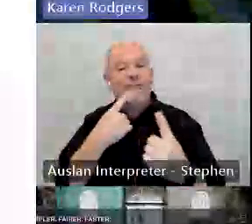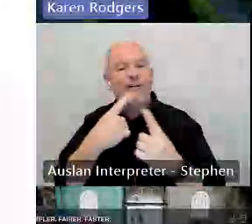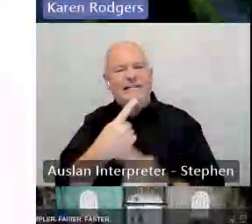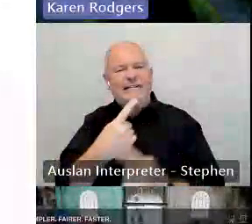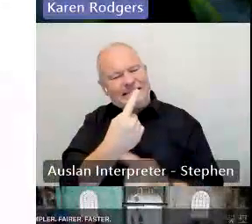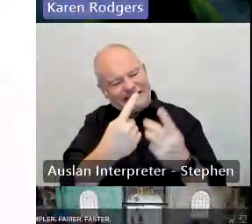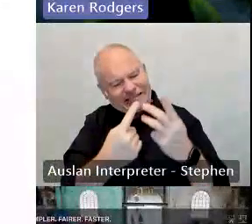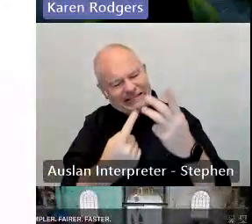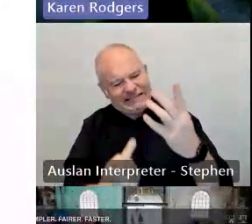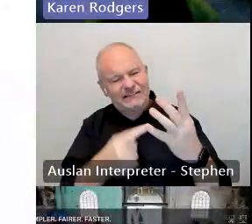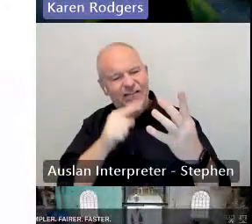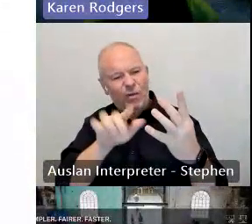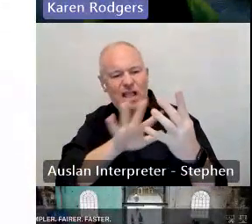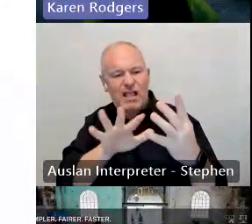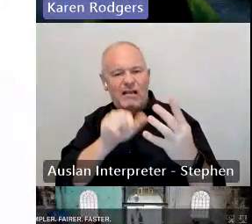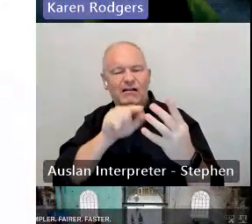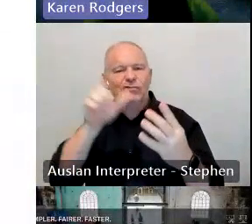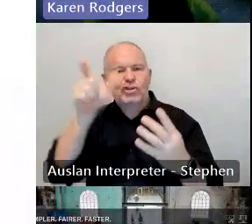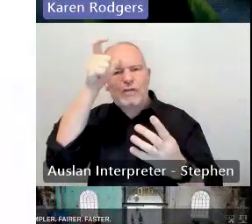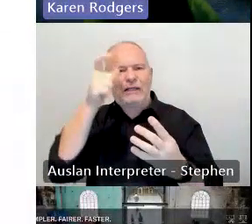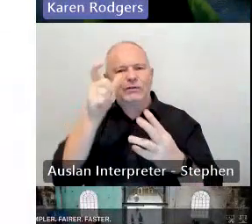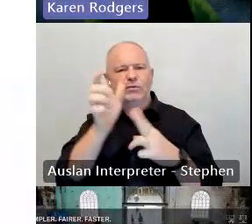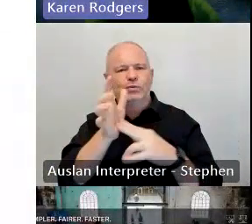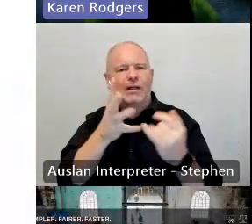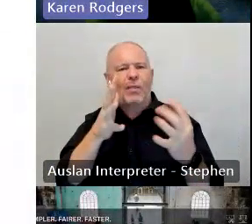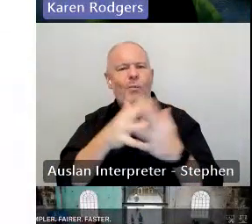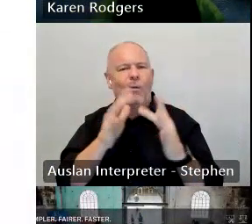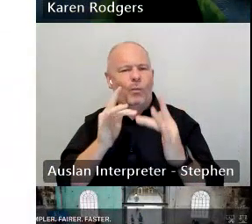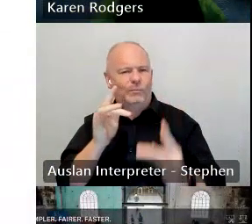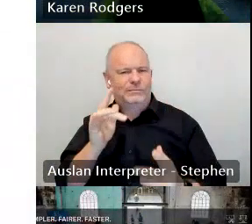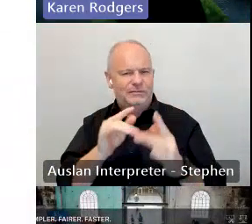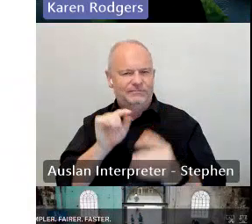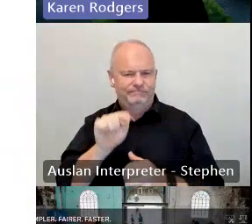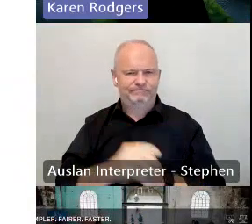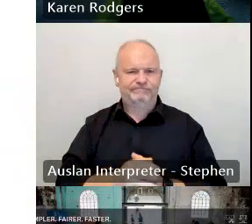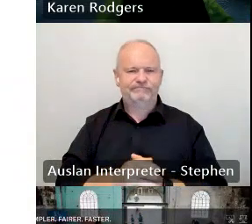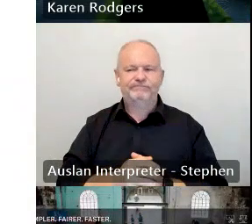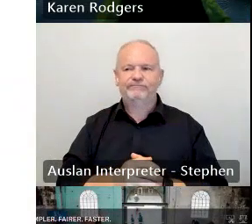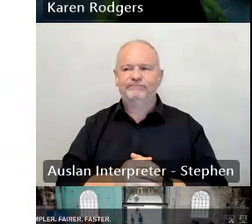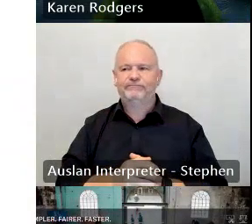key priority areas on the Create New South Wales website.